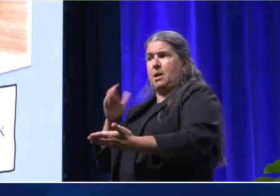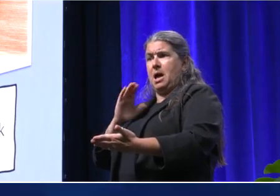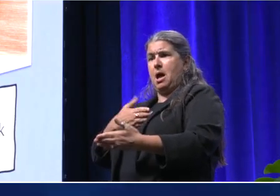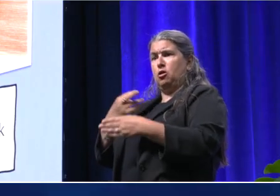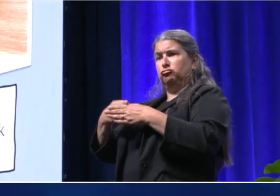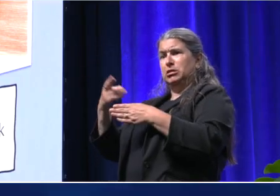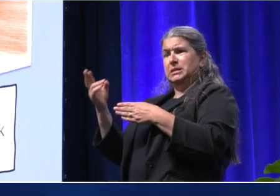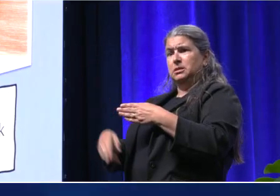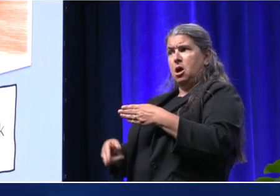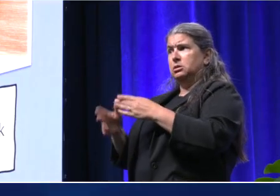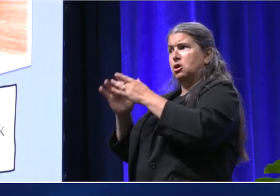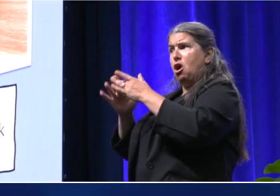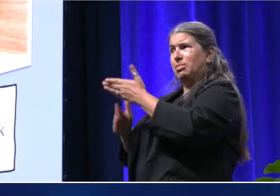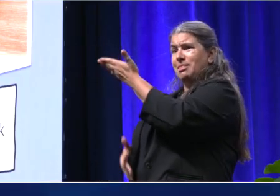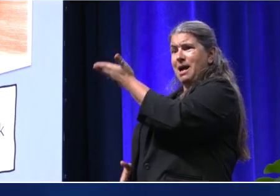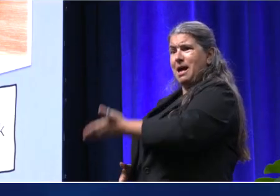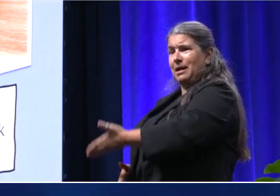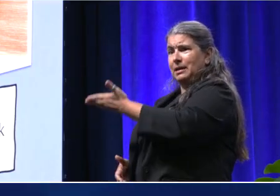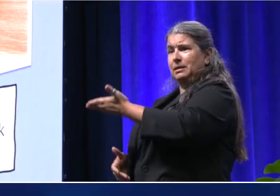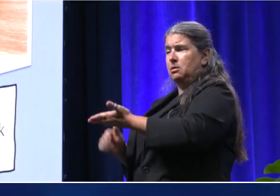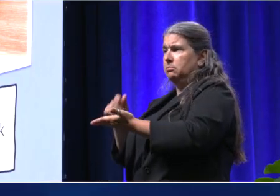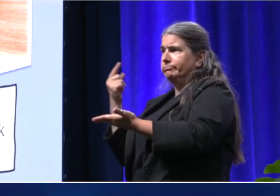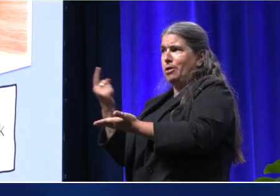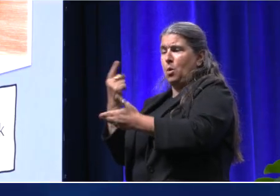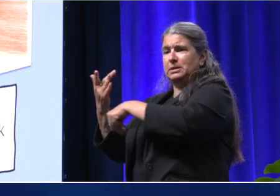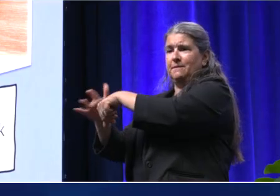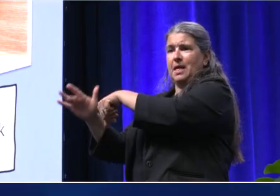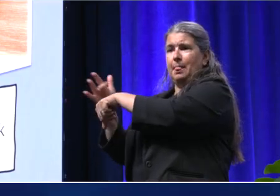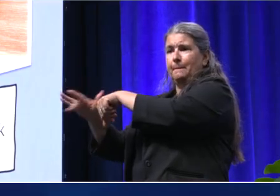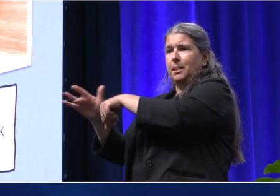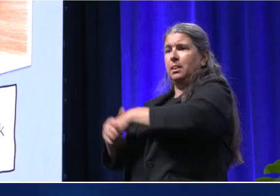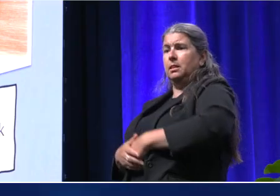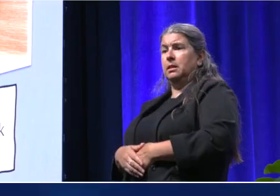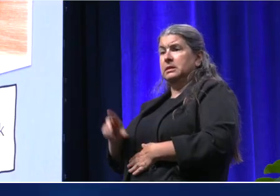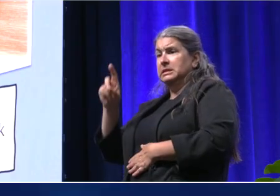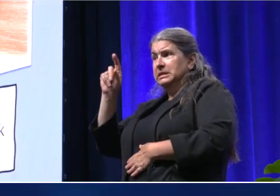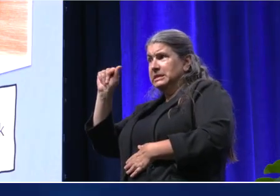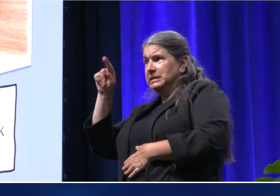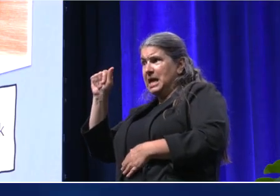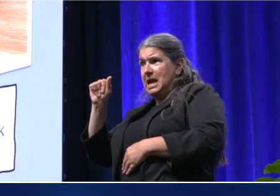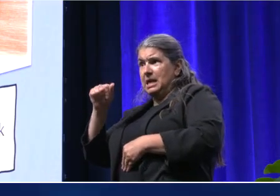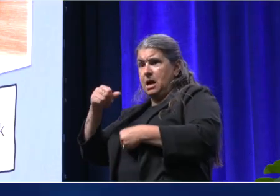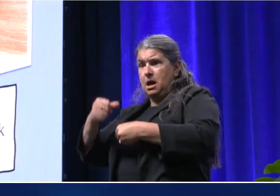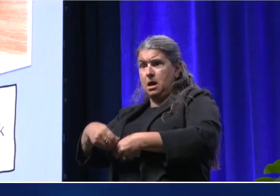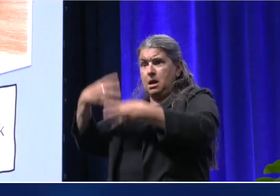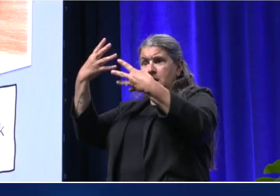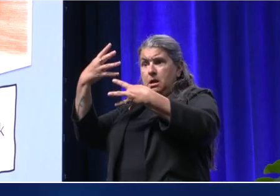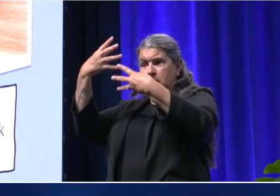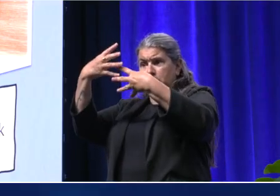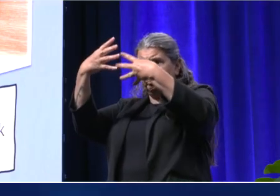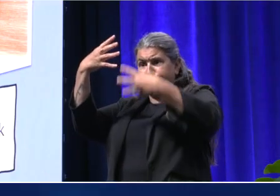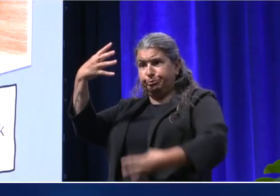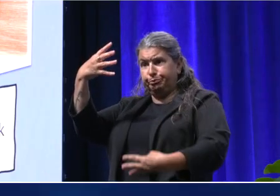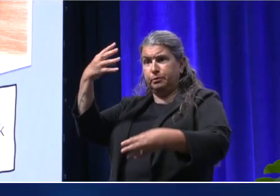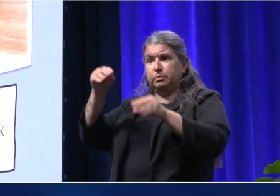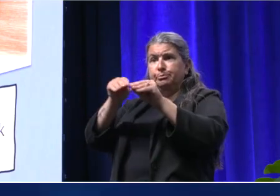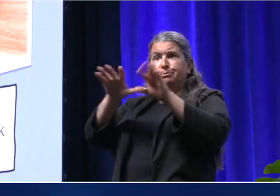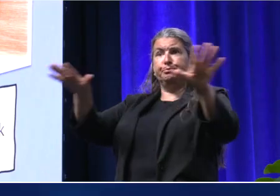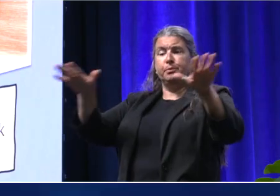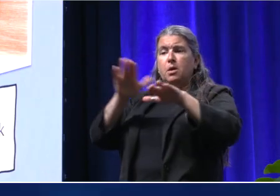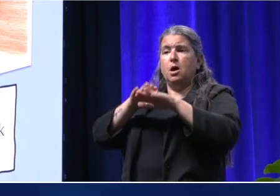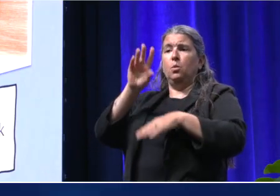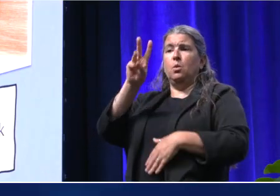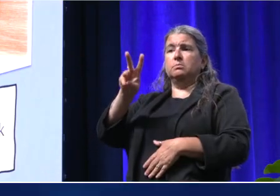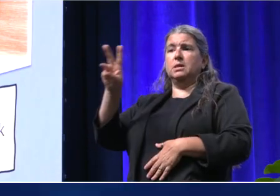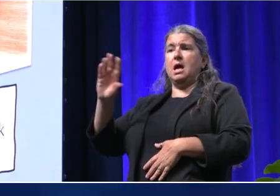So the moment they come off the machine, are interpreted, they go out on the website. So a little tech brag there, but that took a lot of